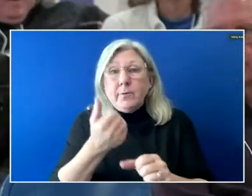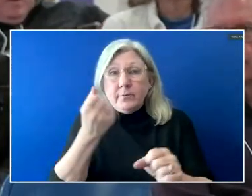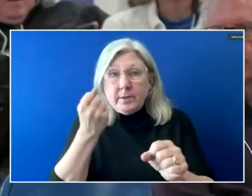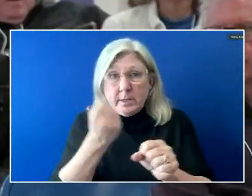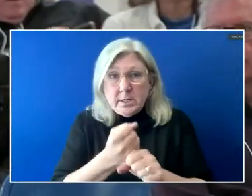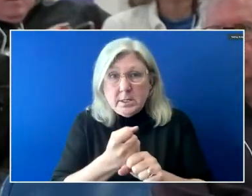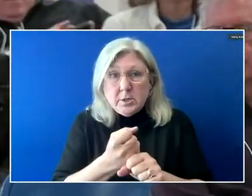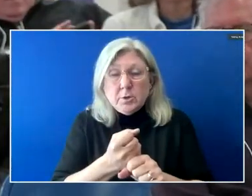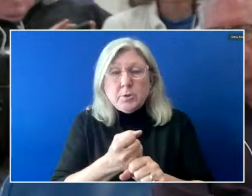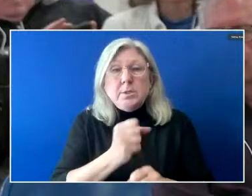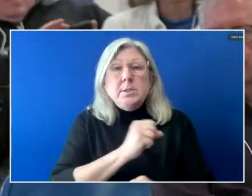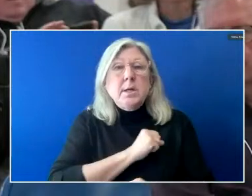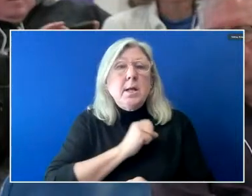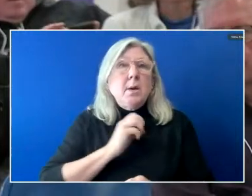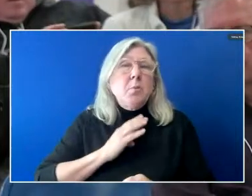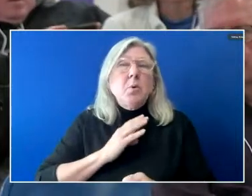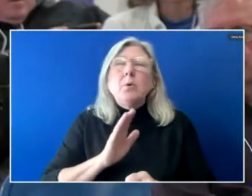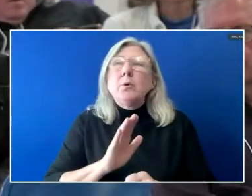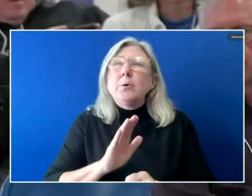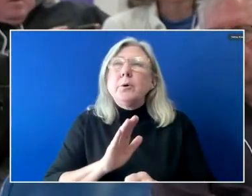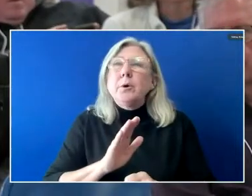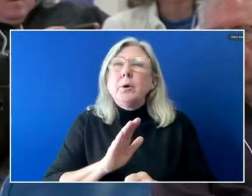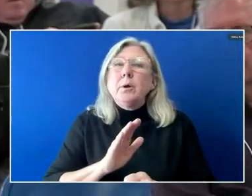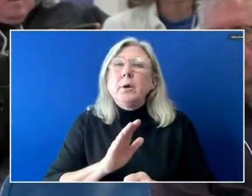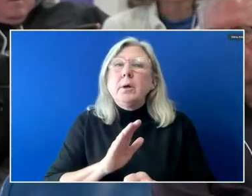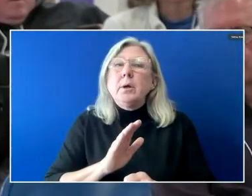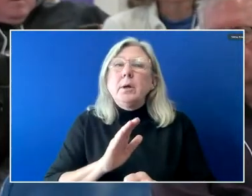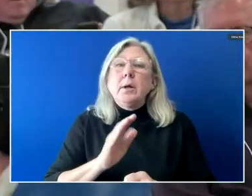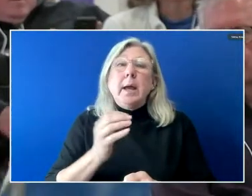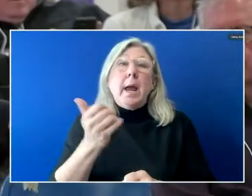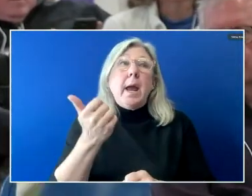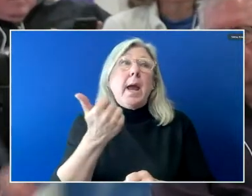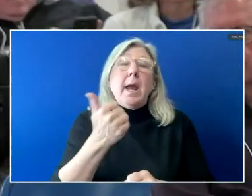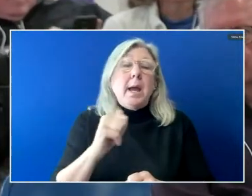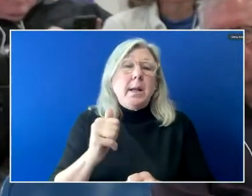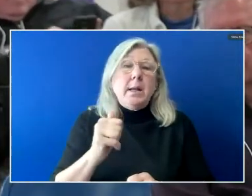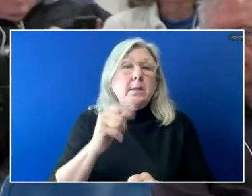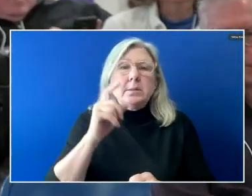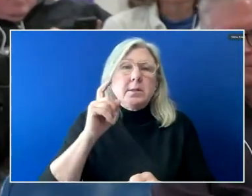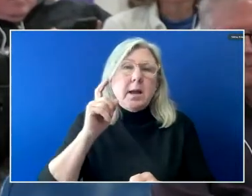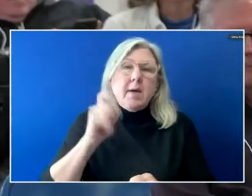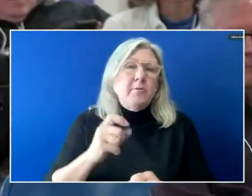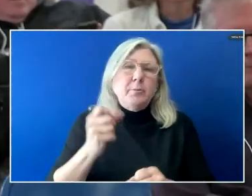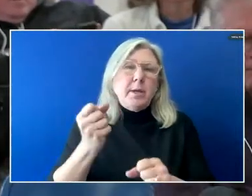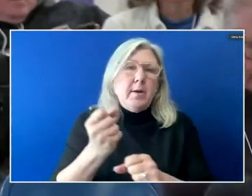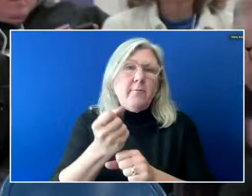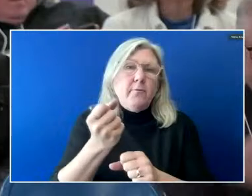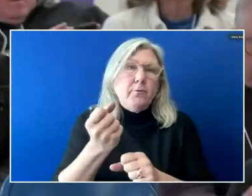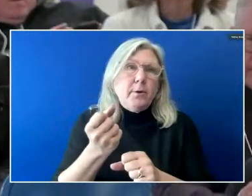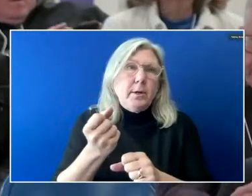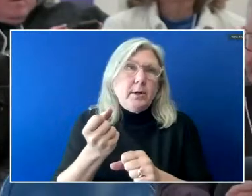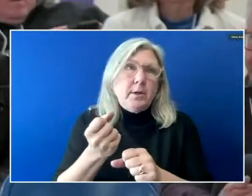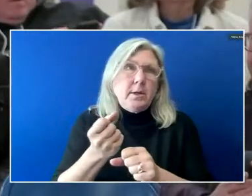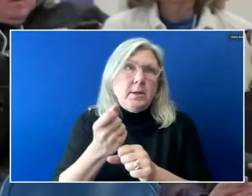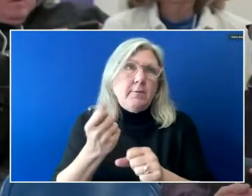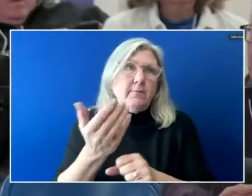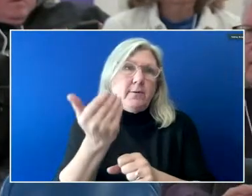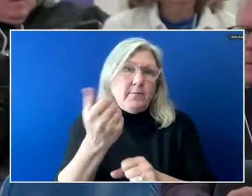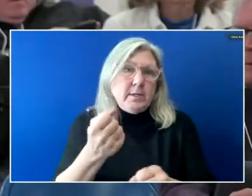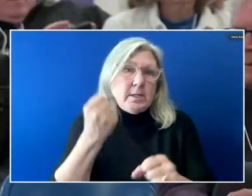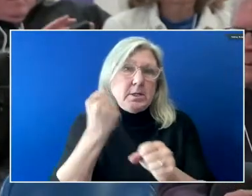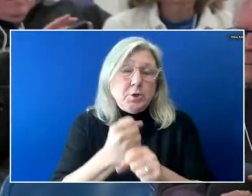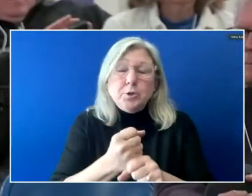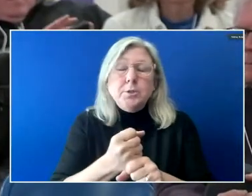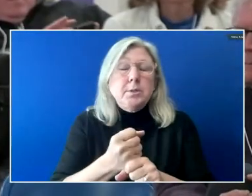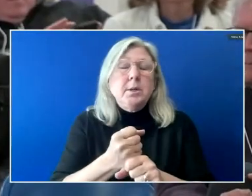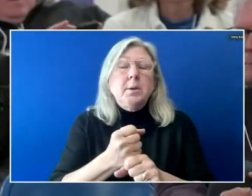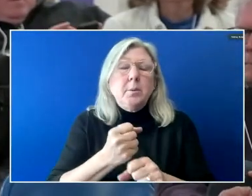board or anywhere doesn't have to be every 15 years but at least every 15 years the select board points a